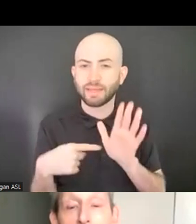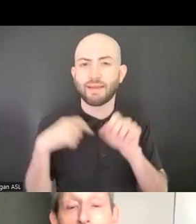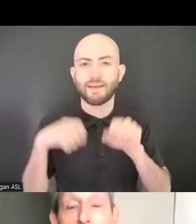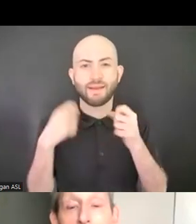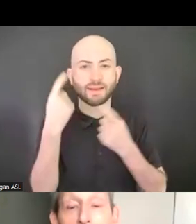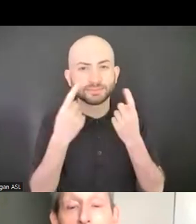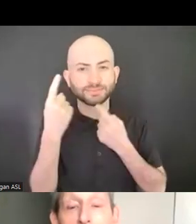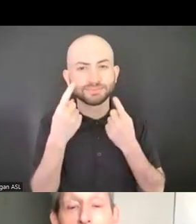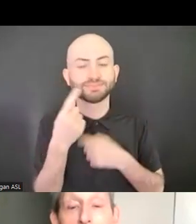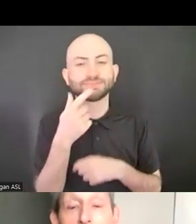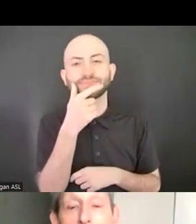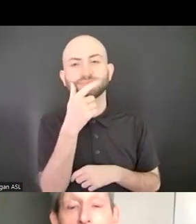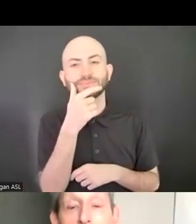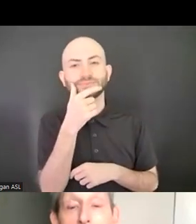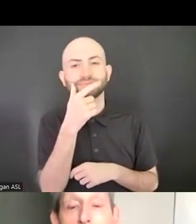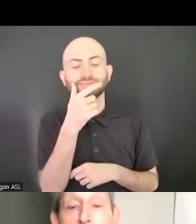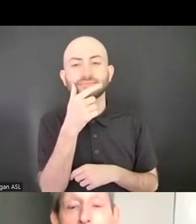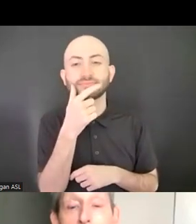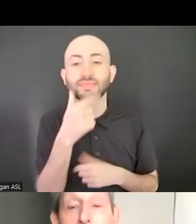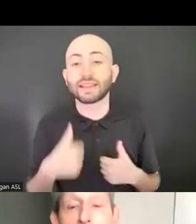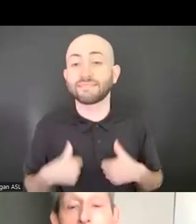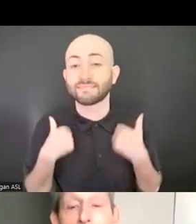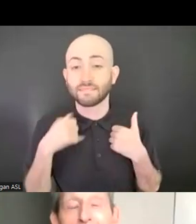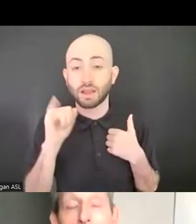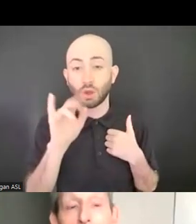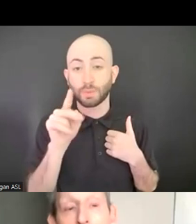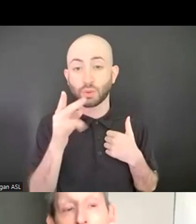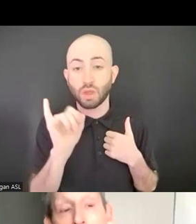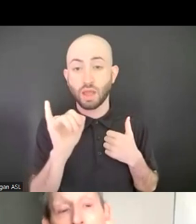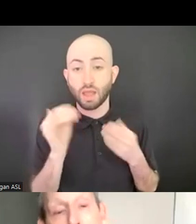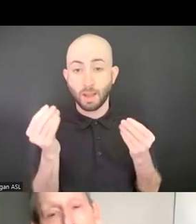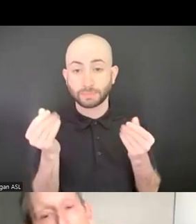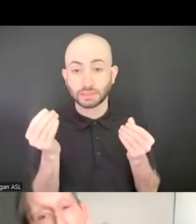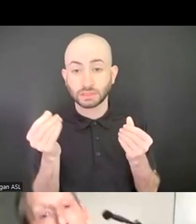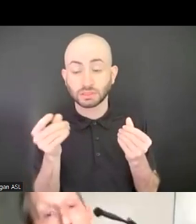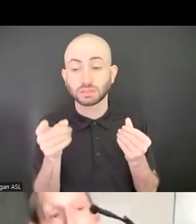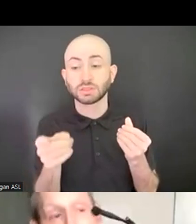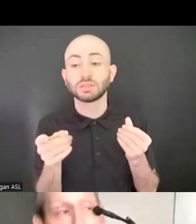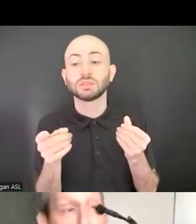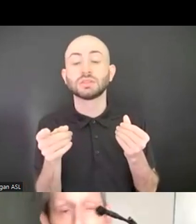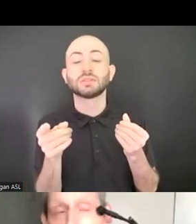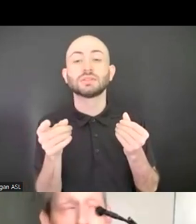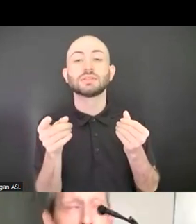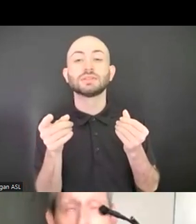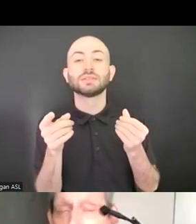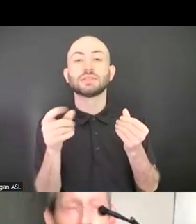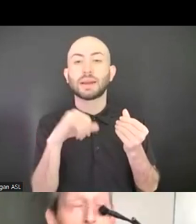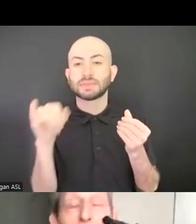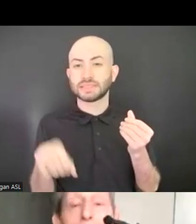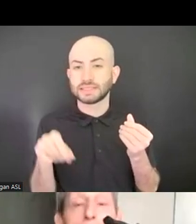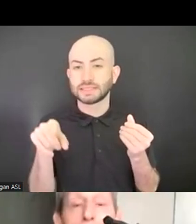is living on iup west campus in indianapolis um i was thinking